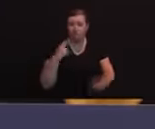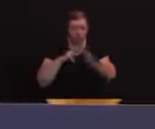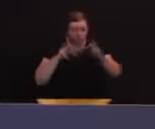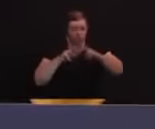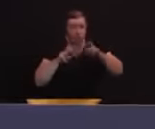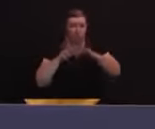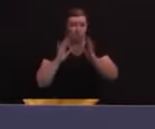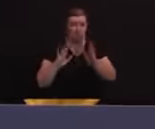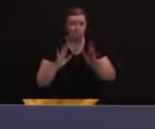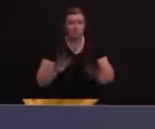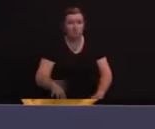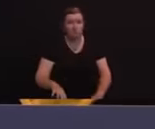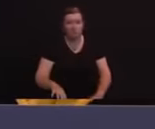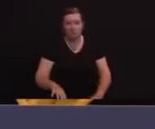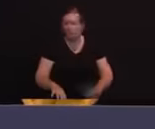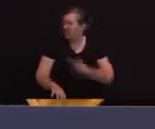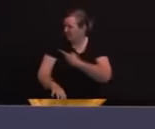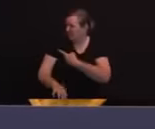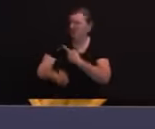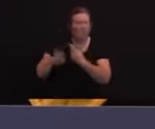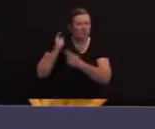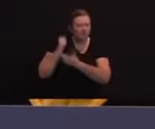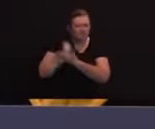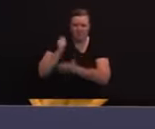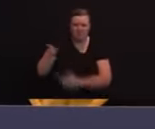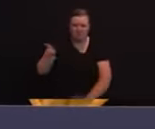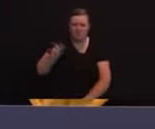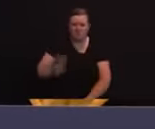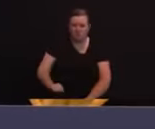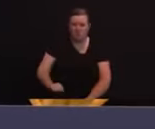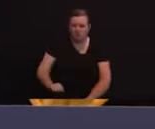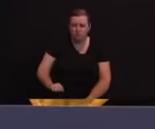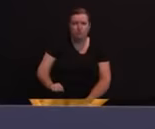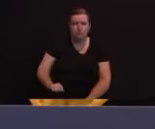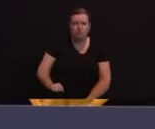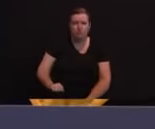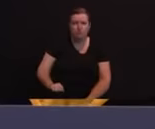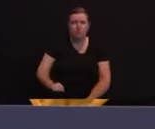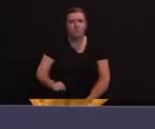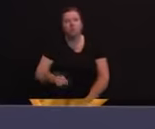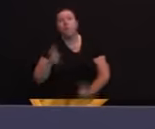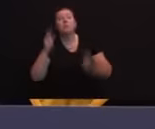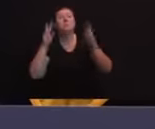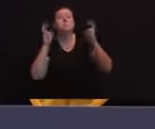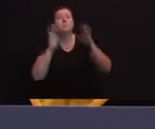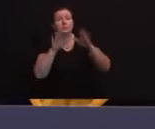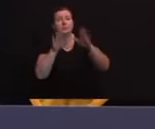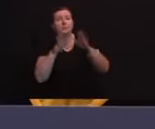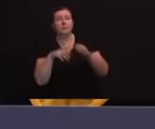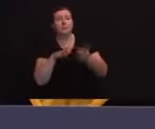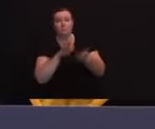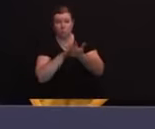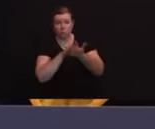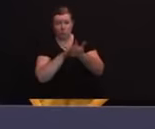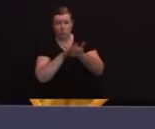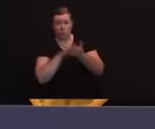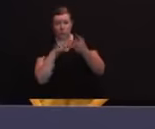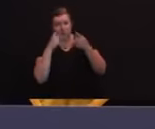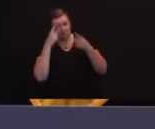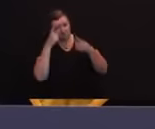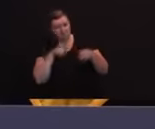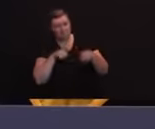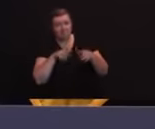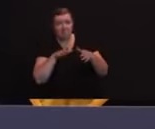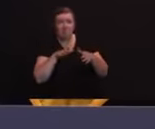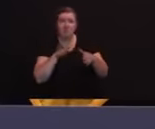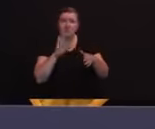Amen. And by the way, another topic with my fellow governors yesterday was schools. And the general consensus is that the school experience has